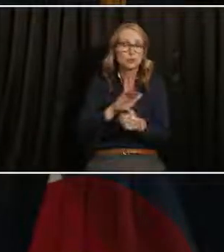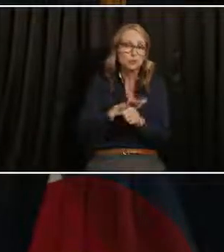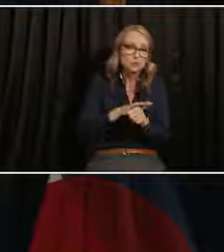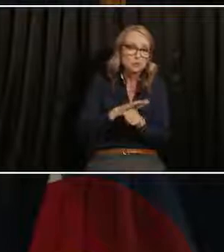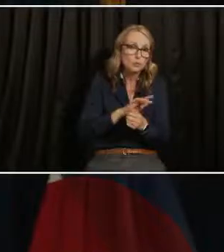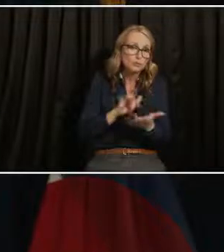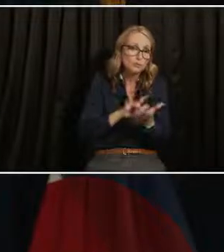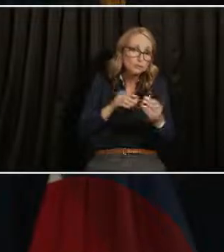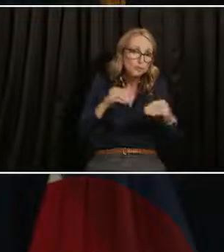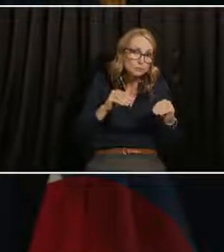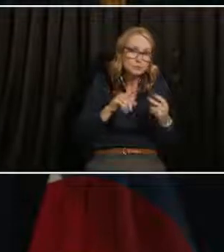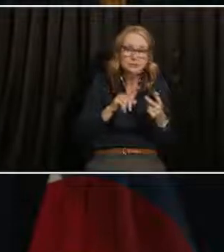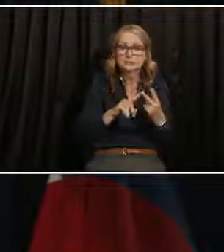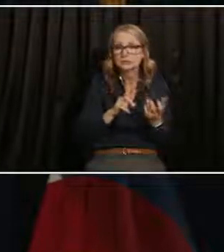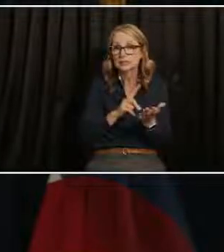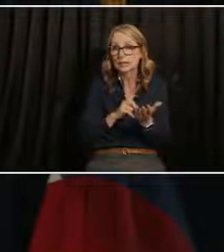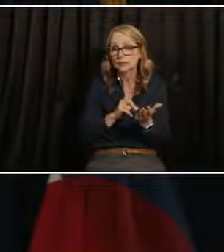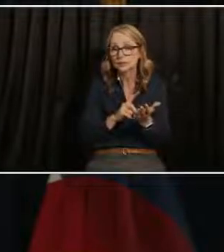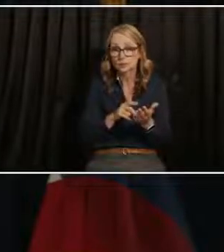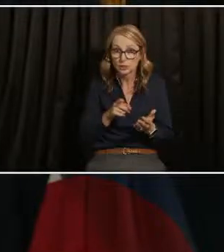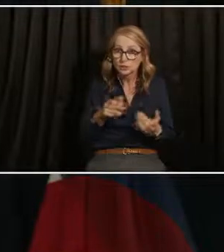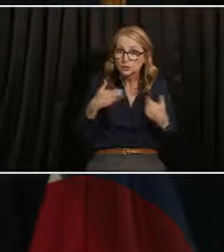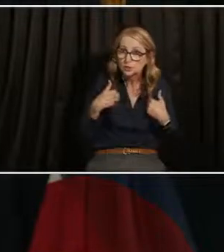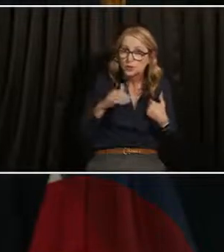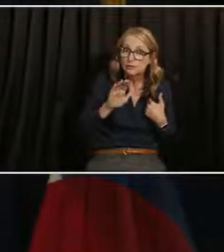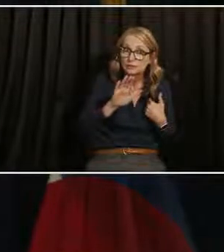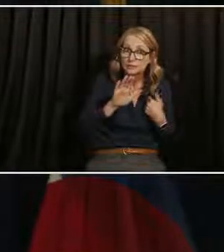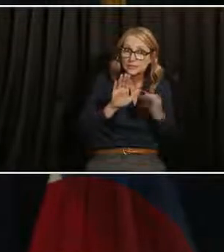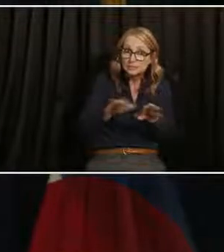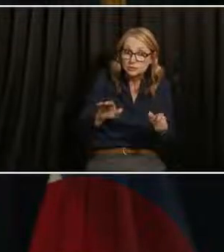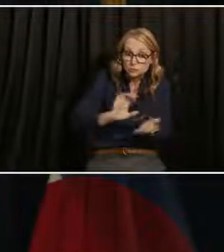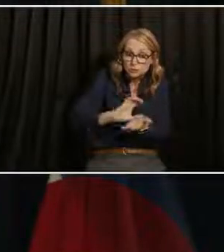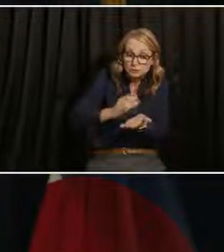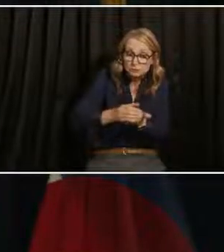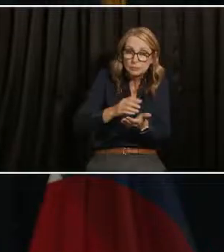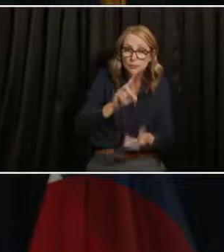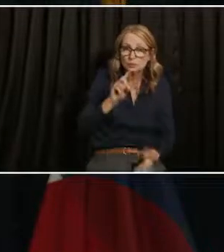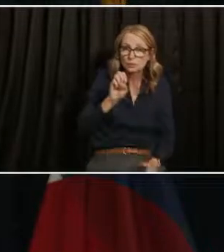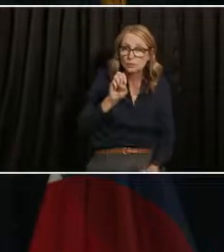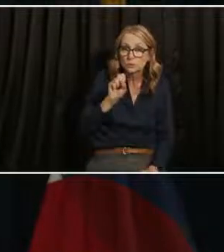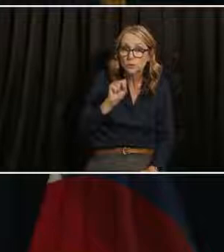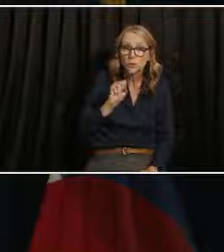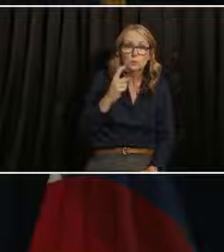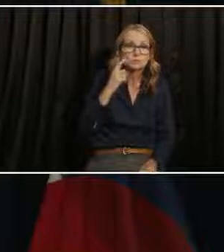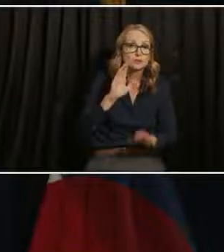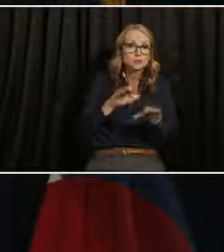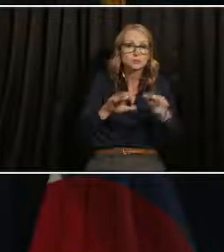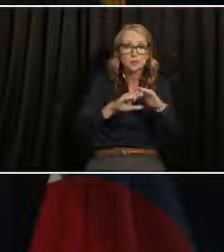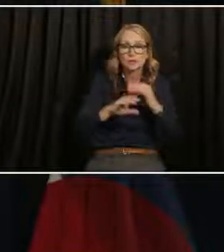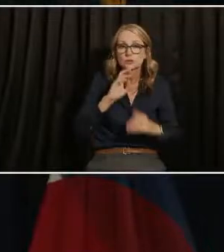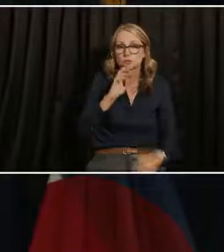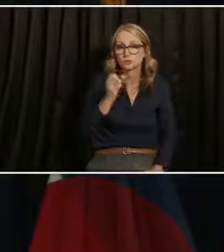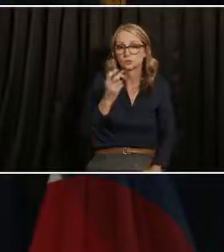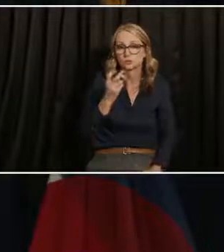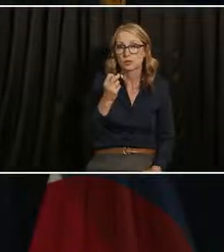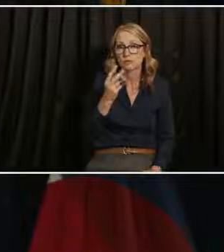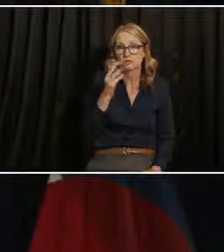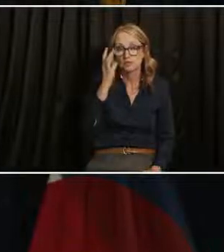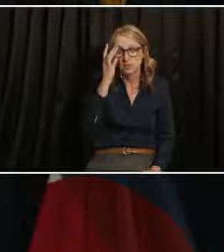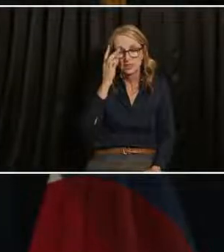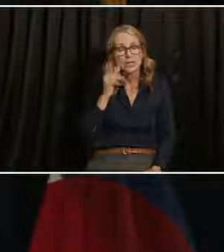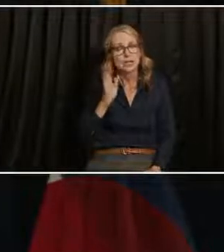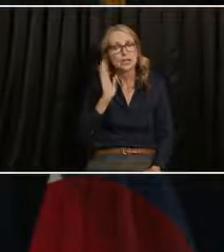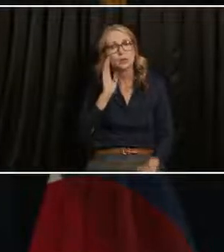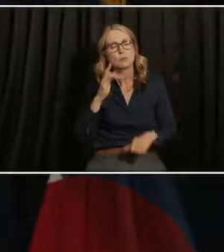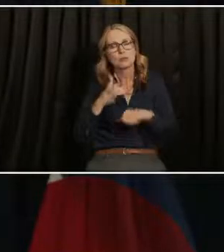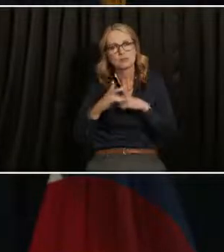local doctor, do you also have the children's dose for under 12 once that's approved? It will be available at the state